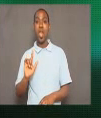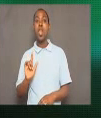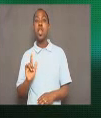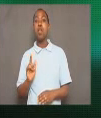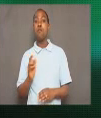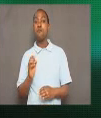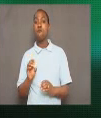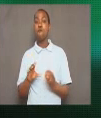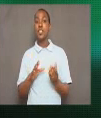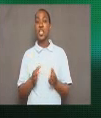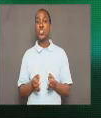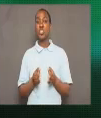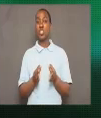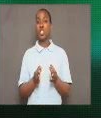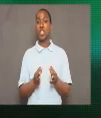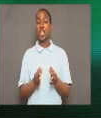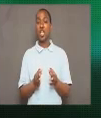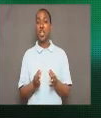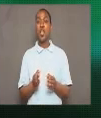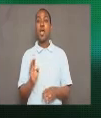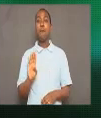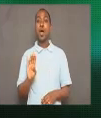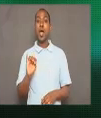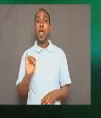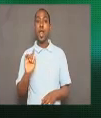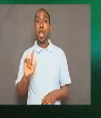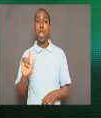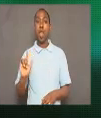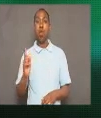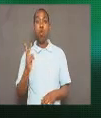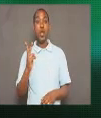does two important jobs in digestion.